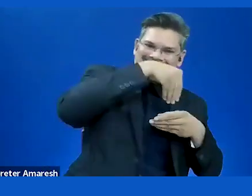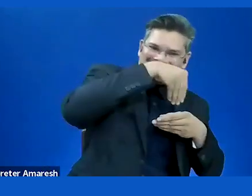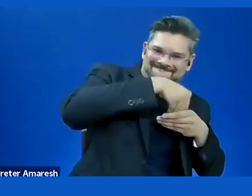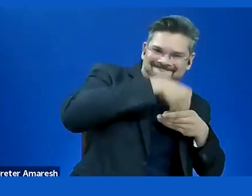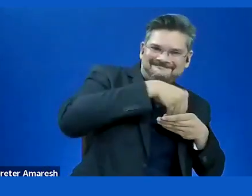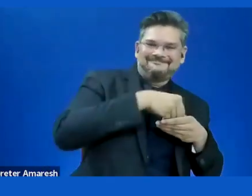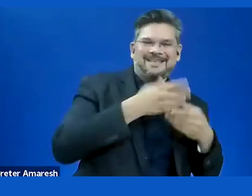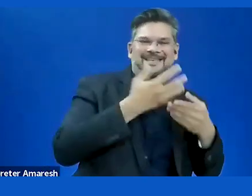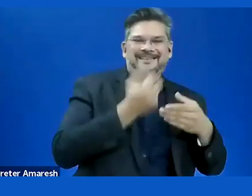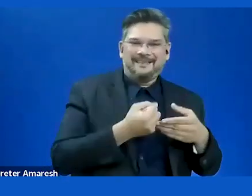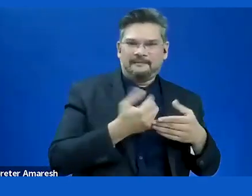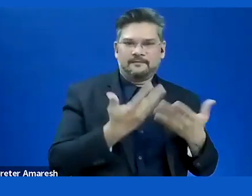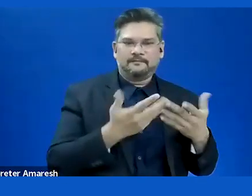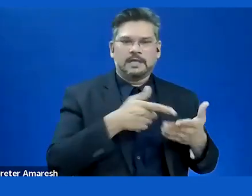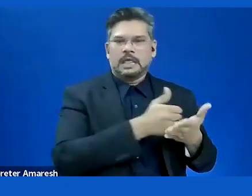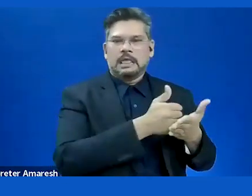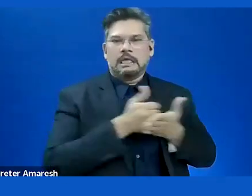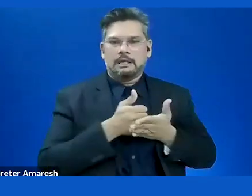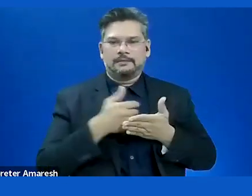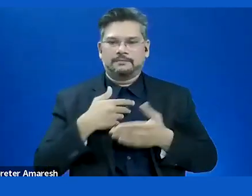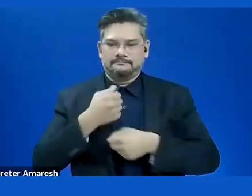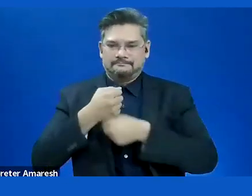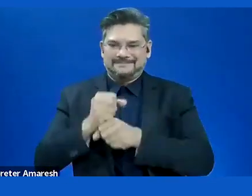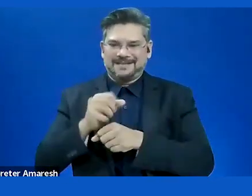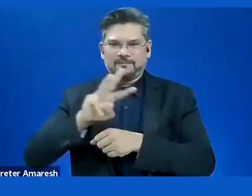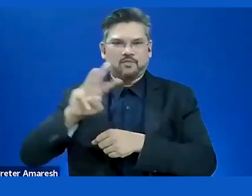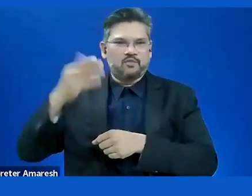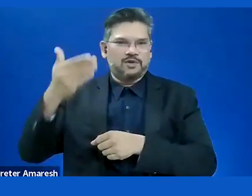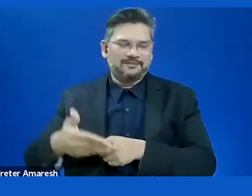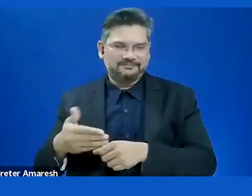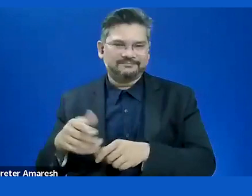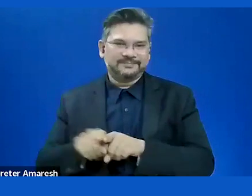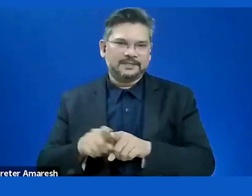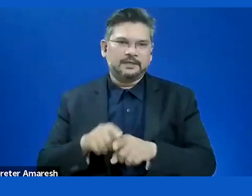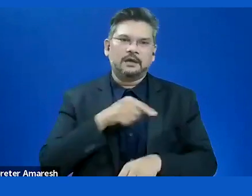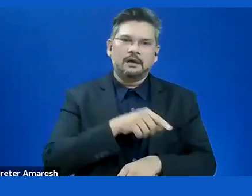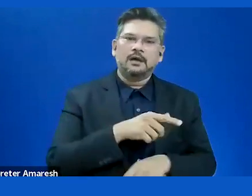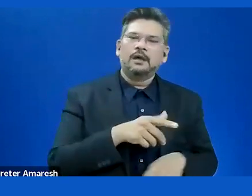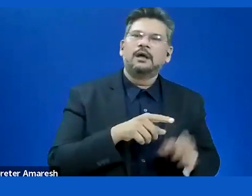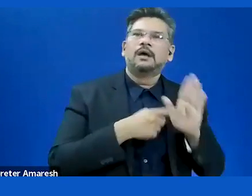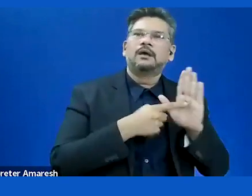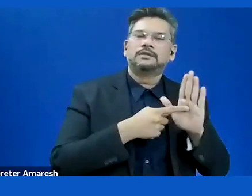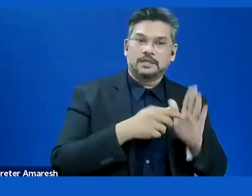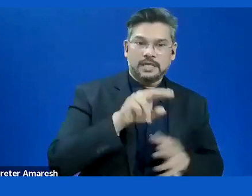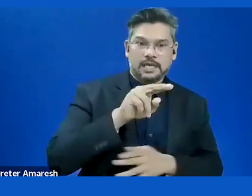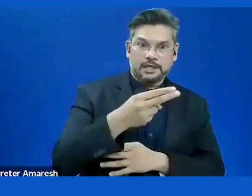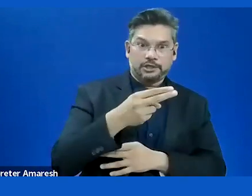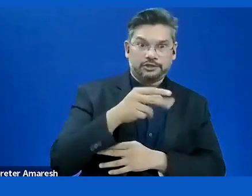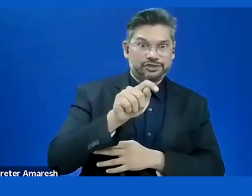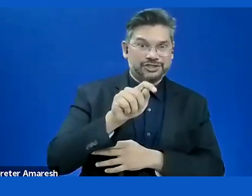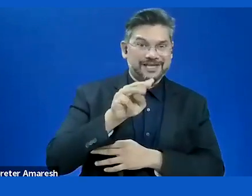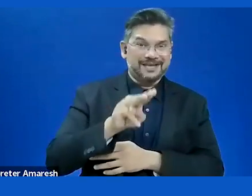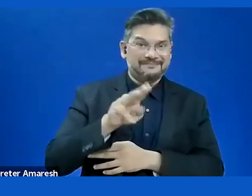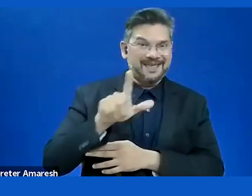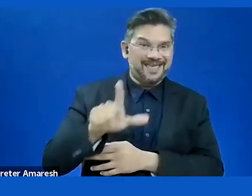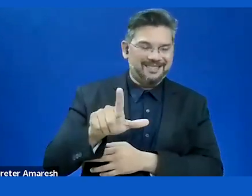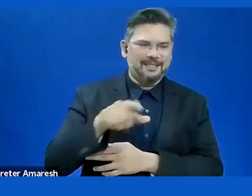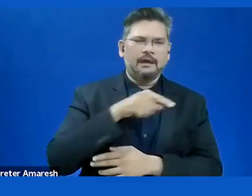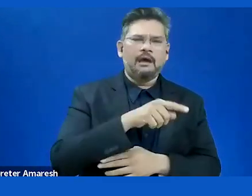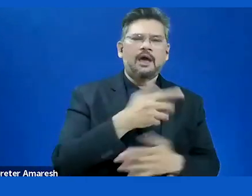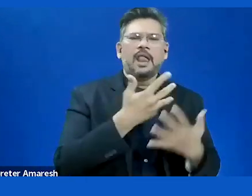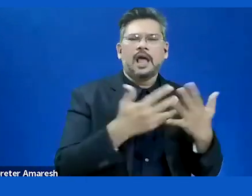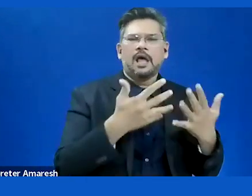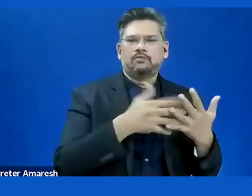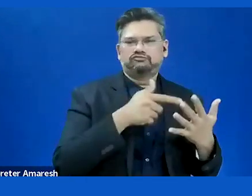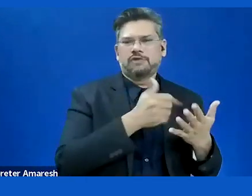with. And one of the tools that people who build for the web use a lot is HTML. So it's the programming language that is the